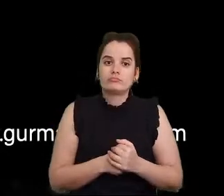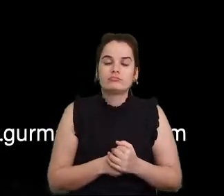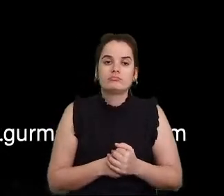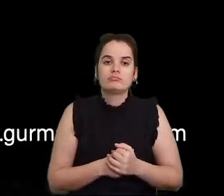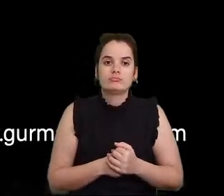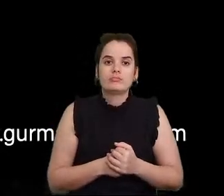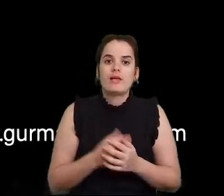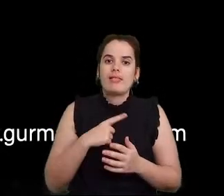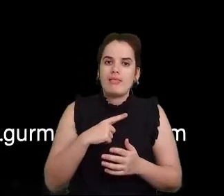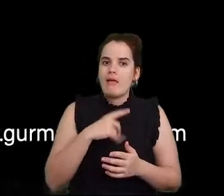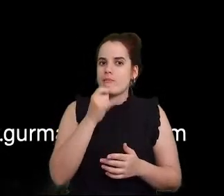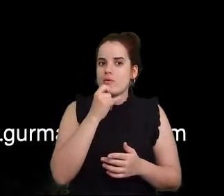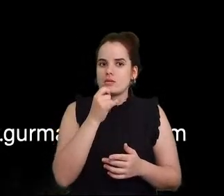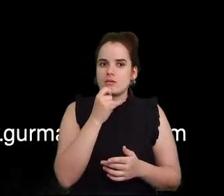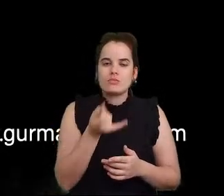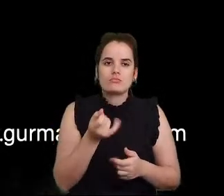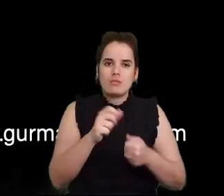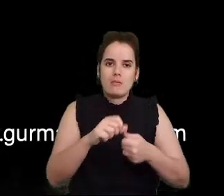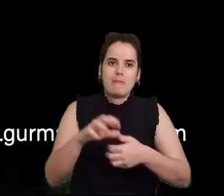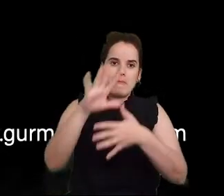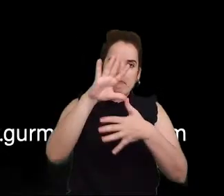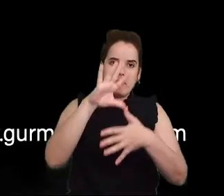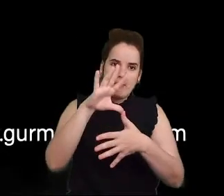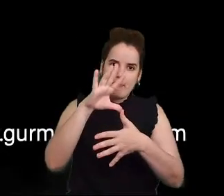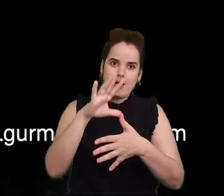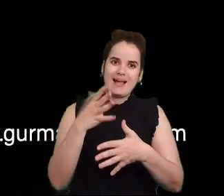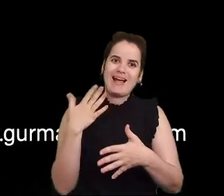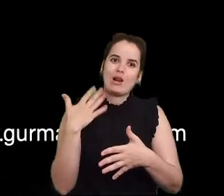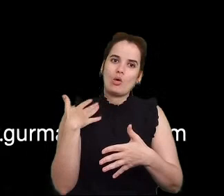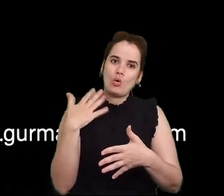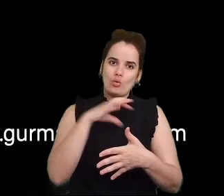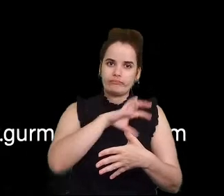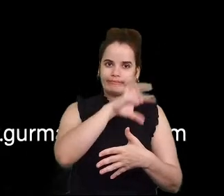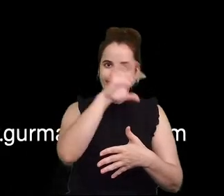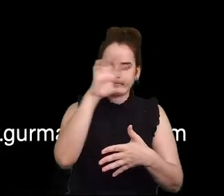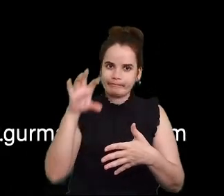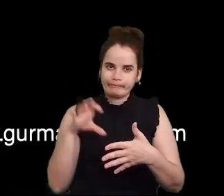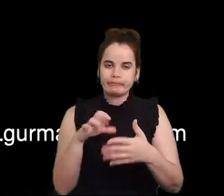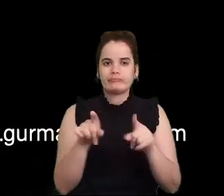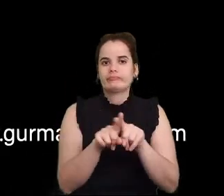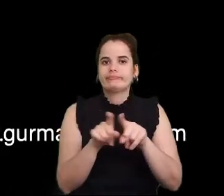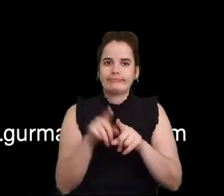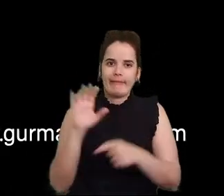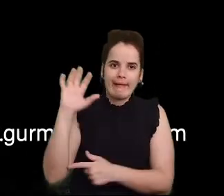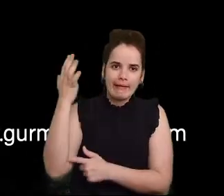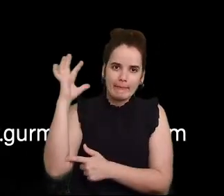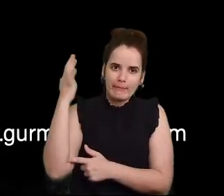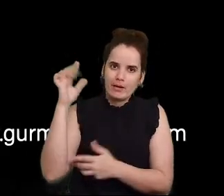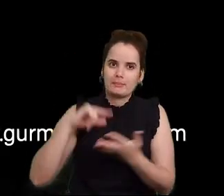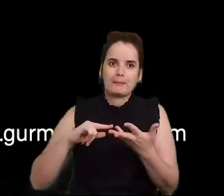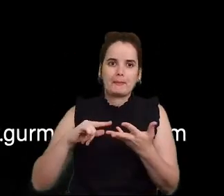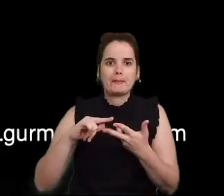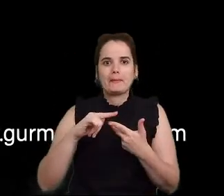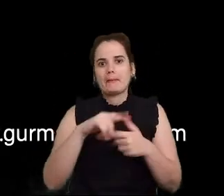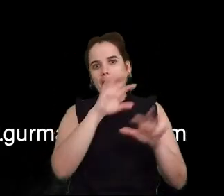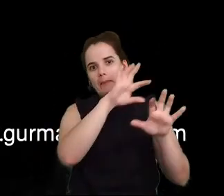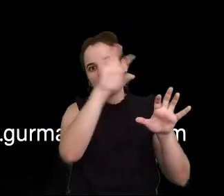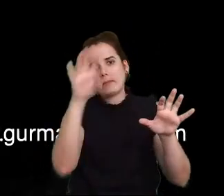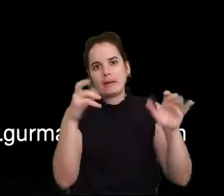plots, annotated charts, stuff that really enhances a